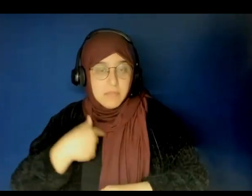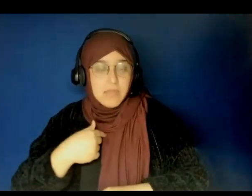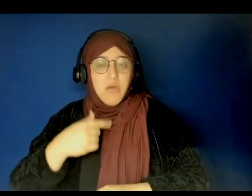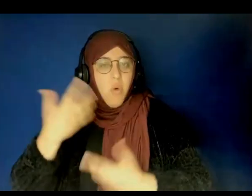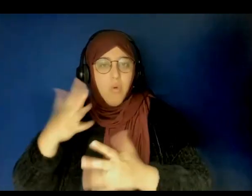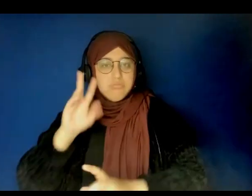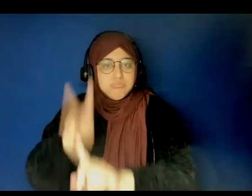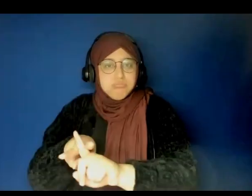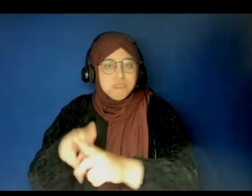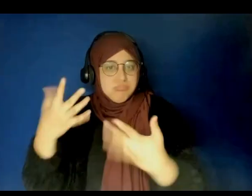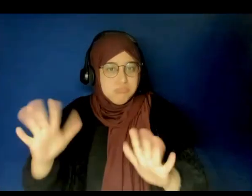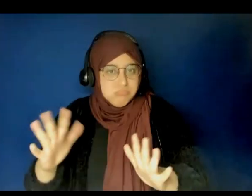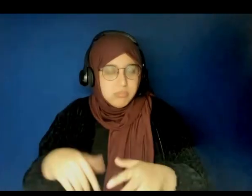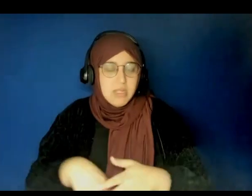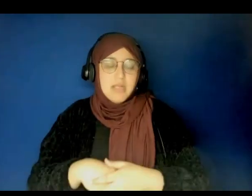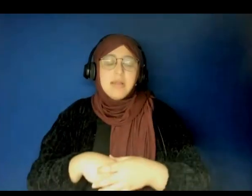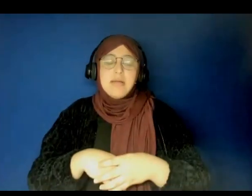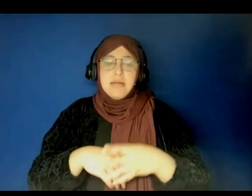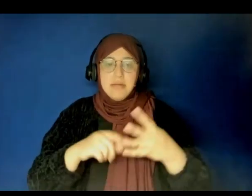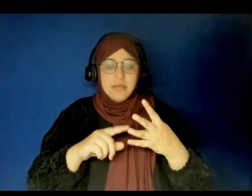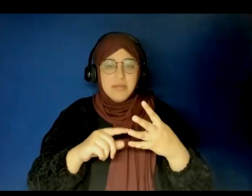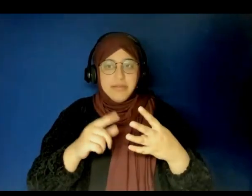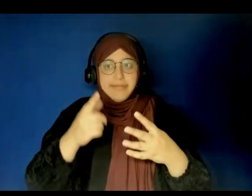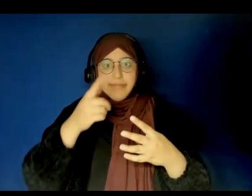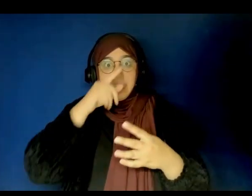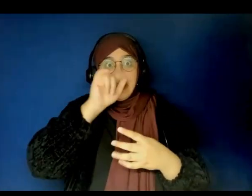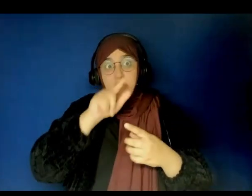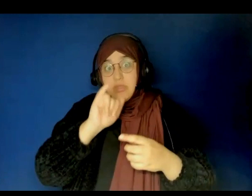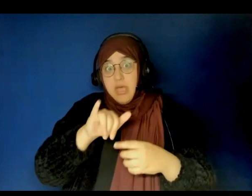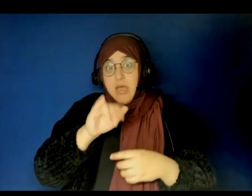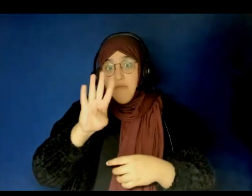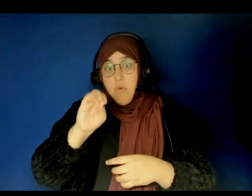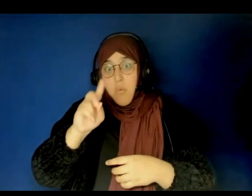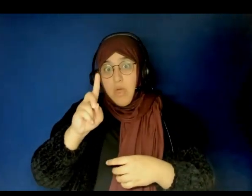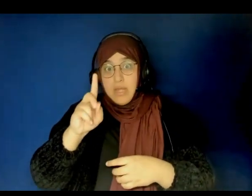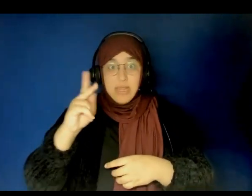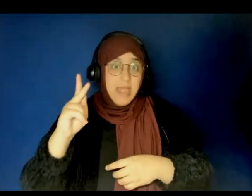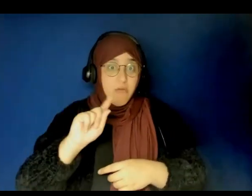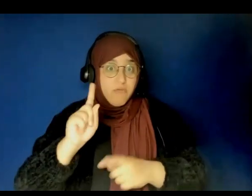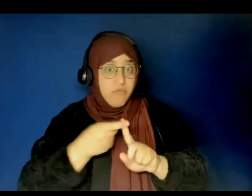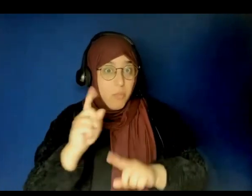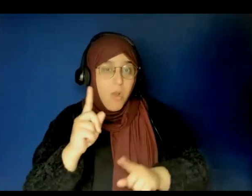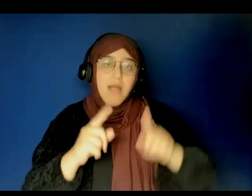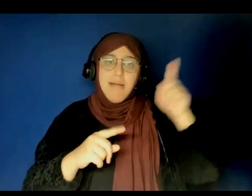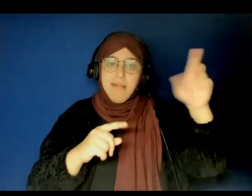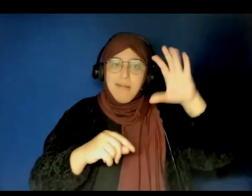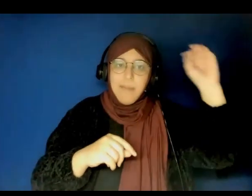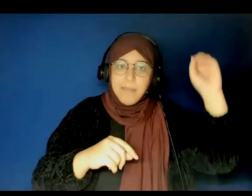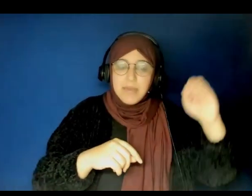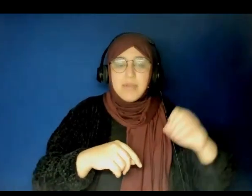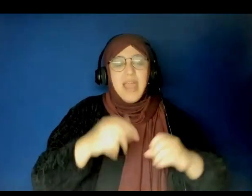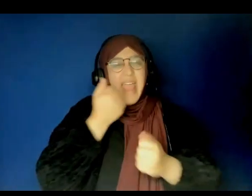company. Any of that financial information, make sure that you review it at least once a year.